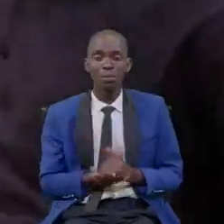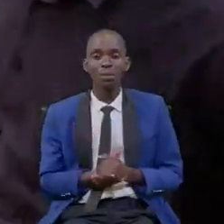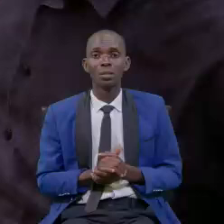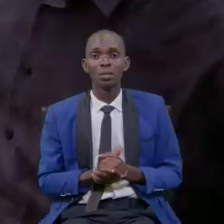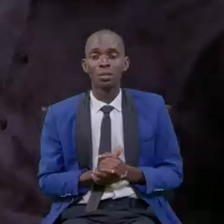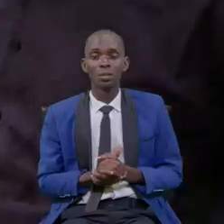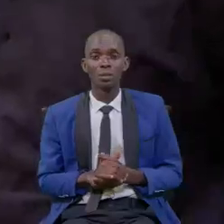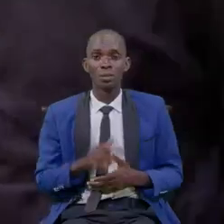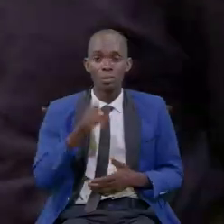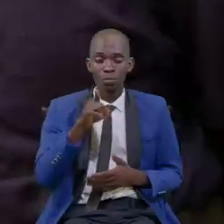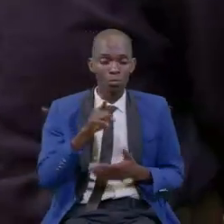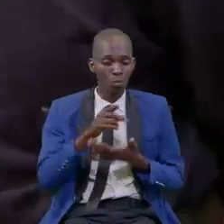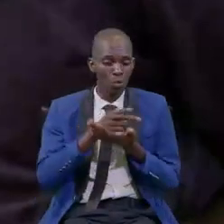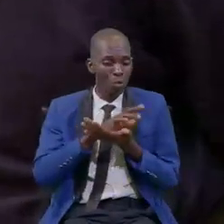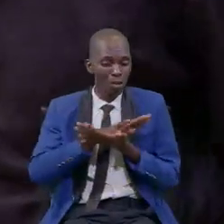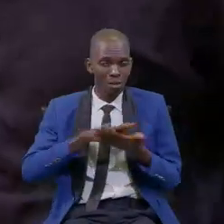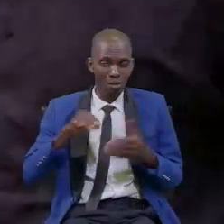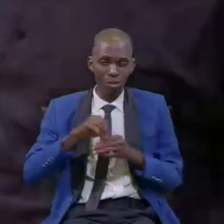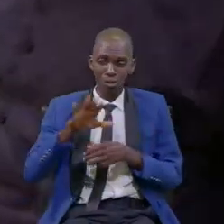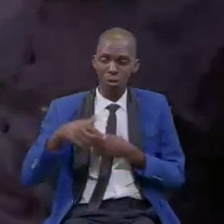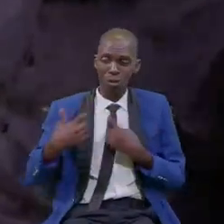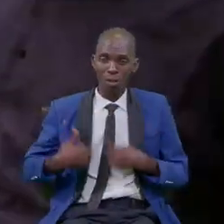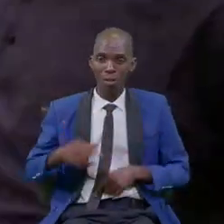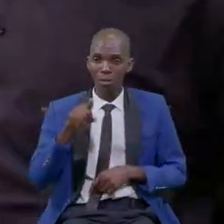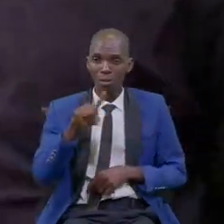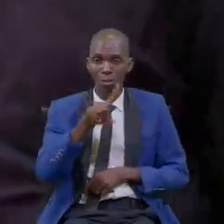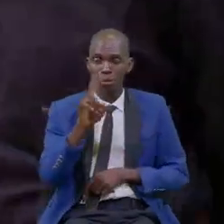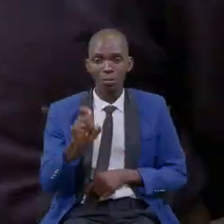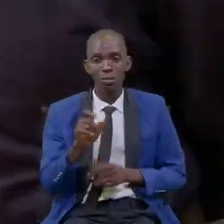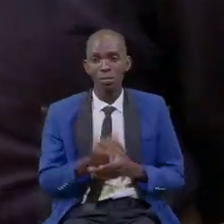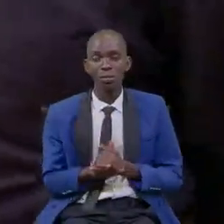Are you holy in your heart?